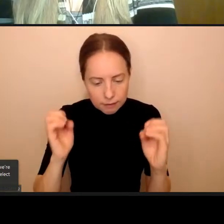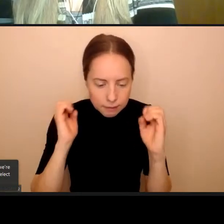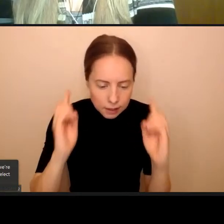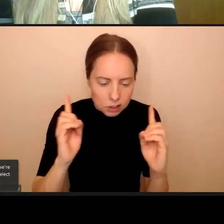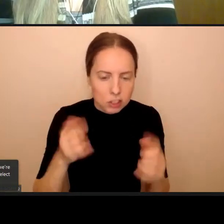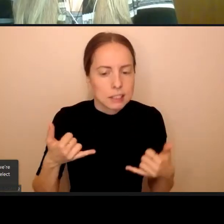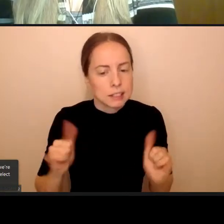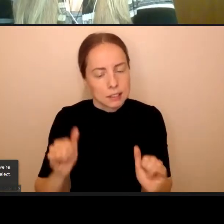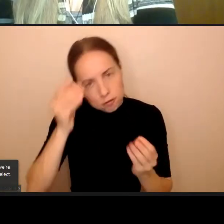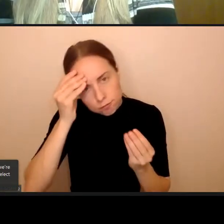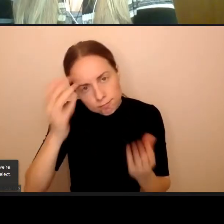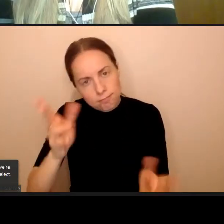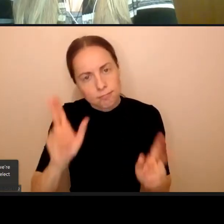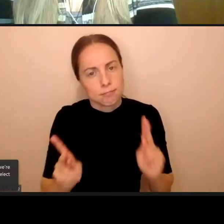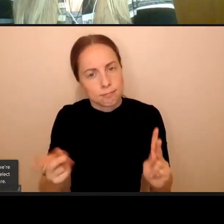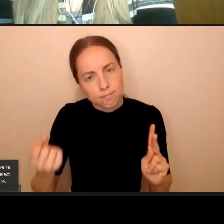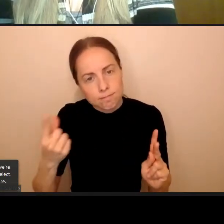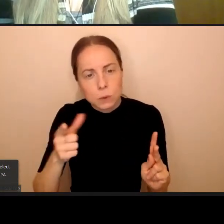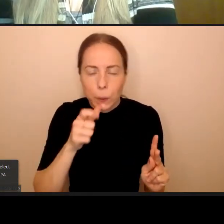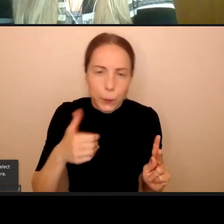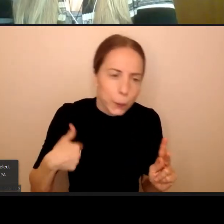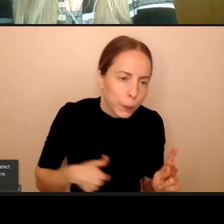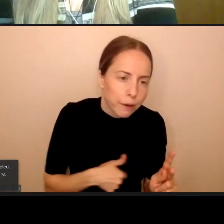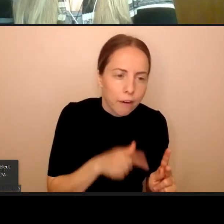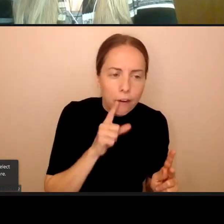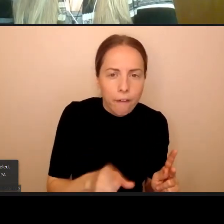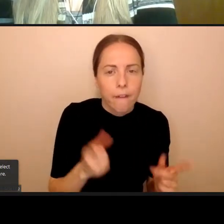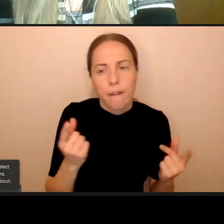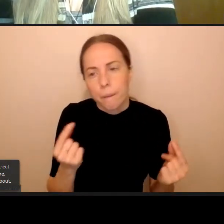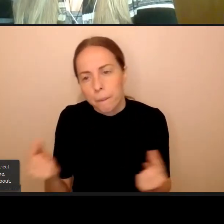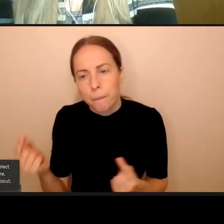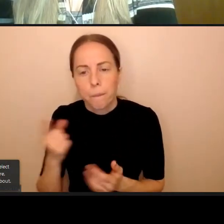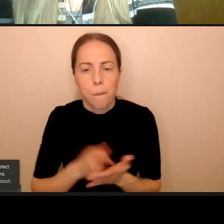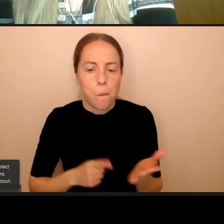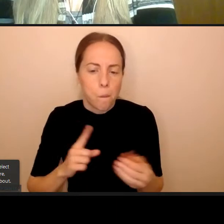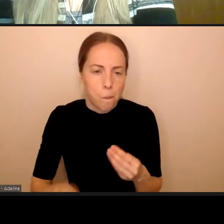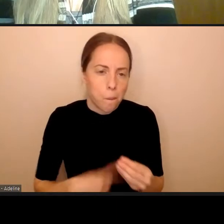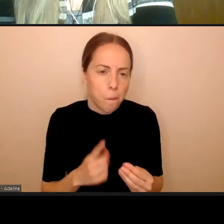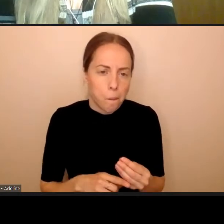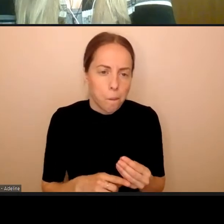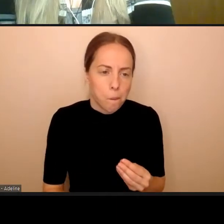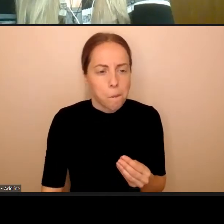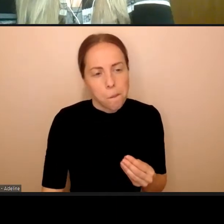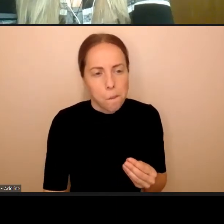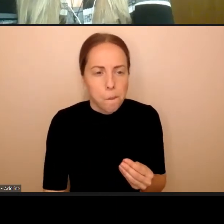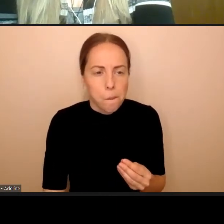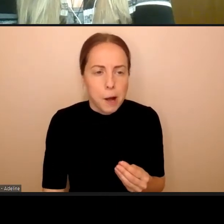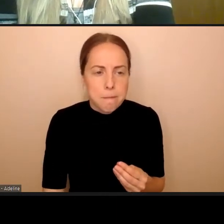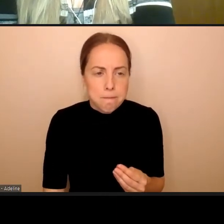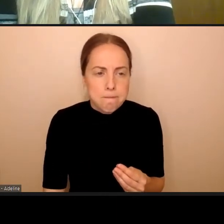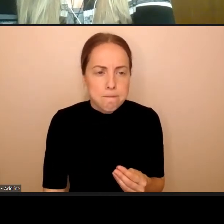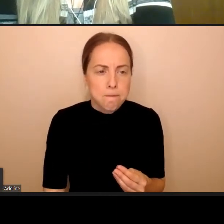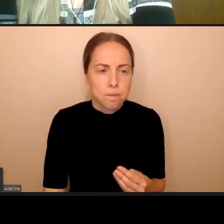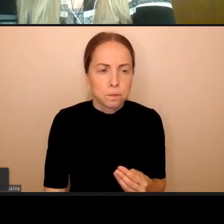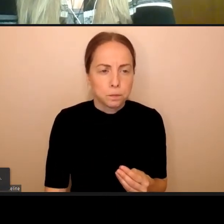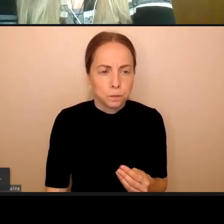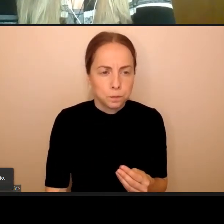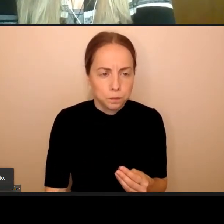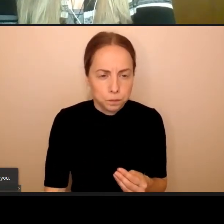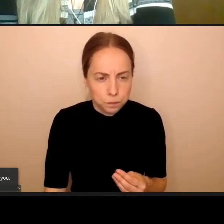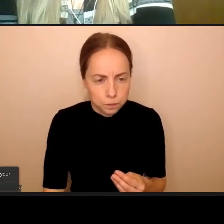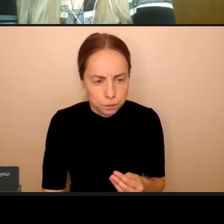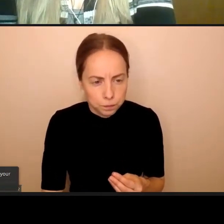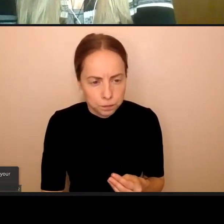understand and know who we are and what we're able to do and what we're all about. But it's just to go along and just try to do